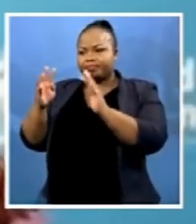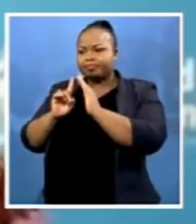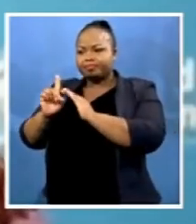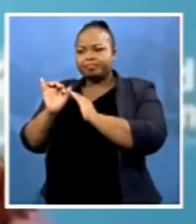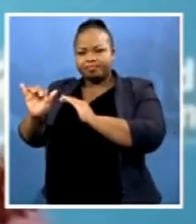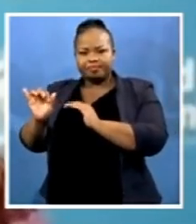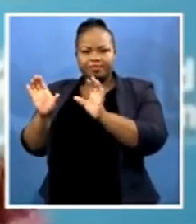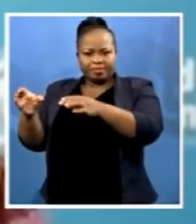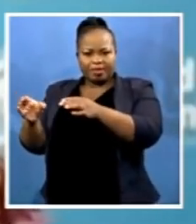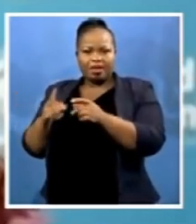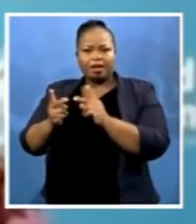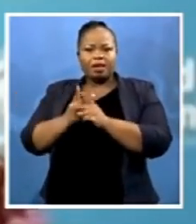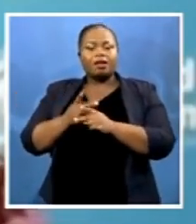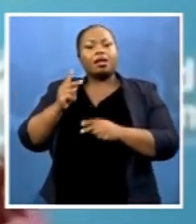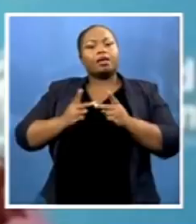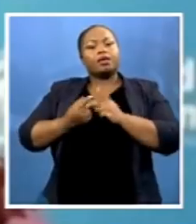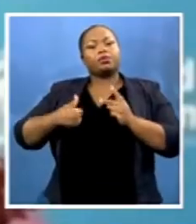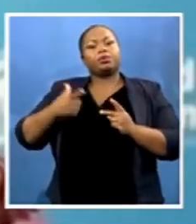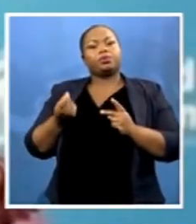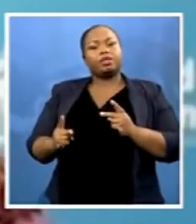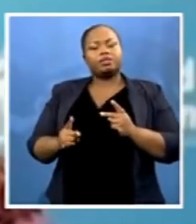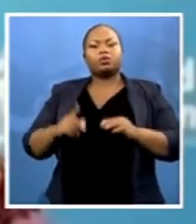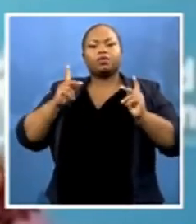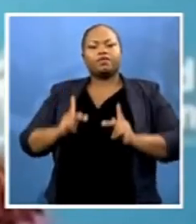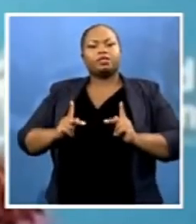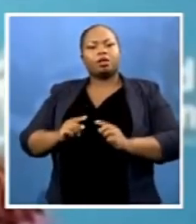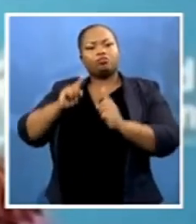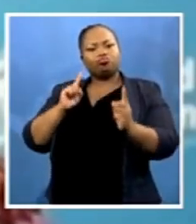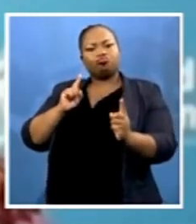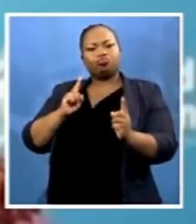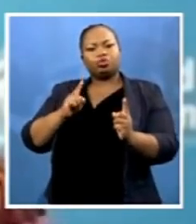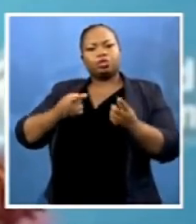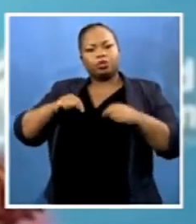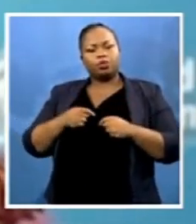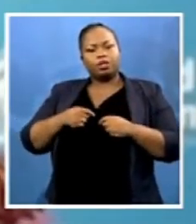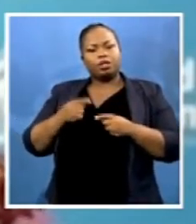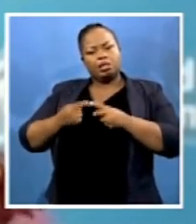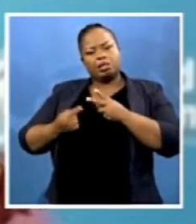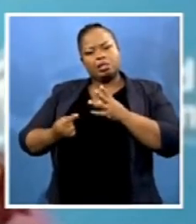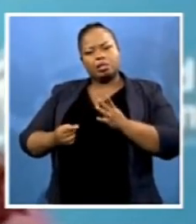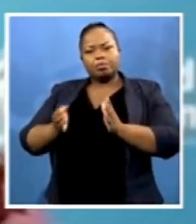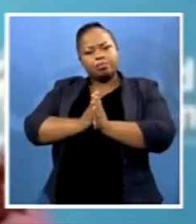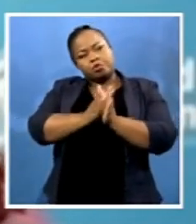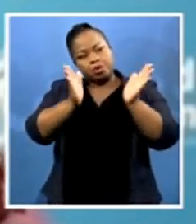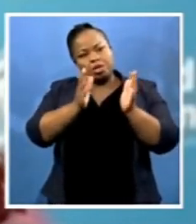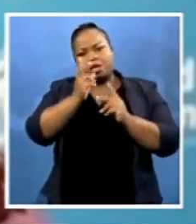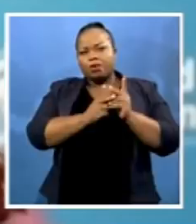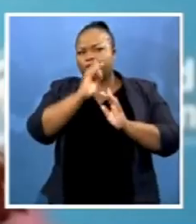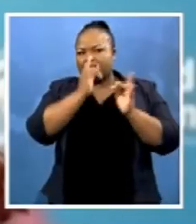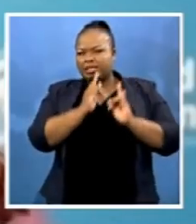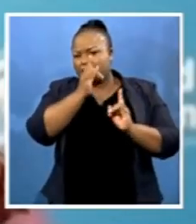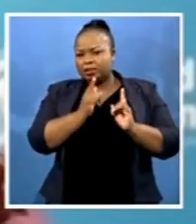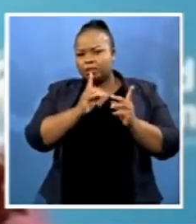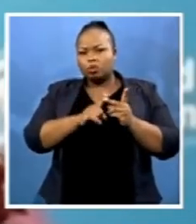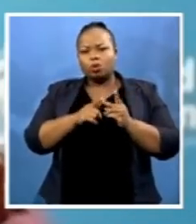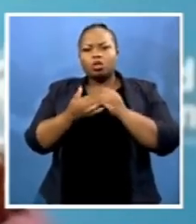the physical distancing measures that have been put in place more broadly, either in cities or in countries. And what